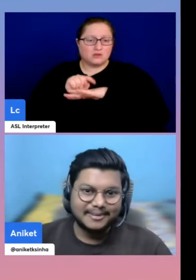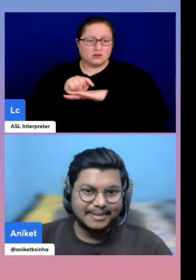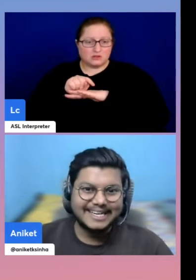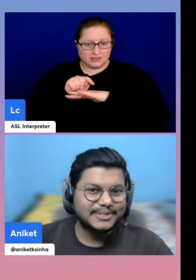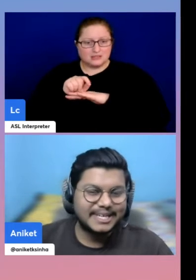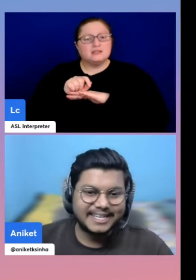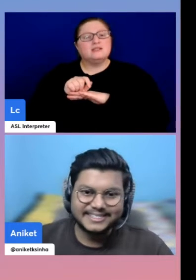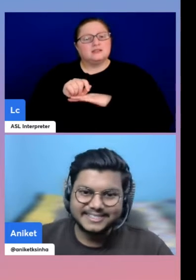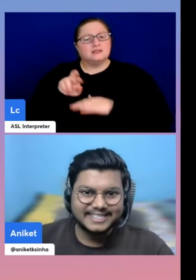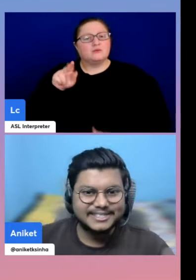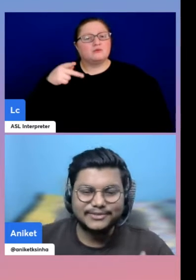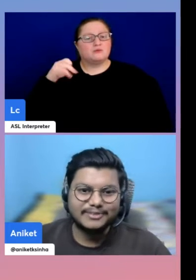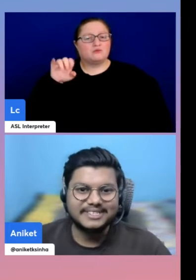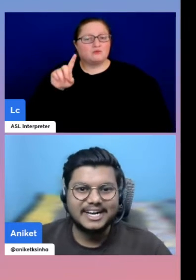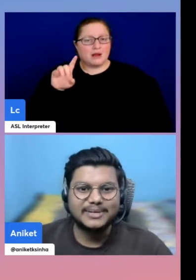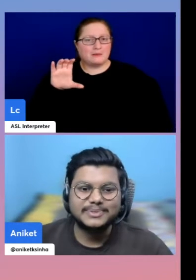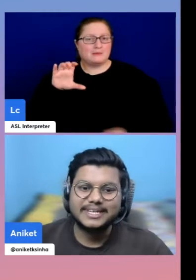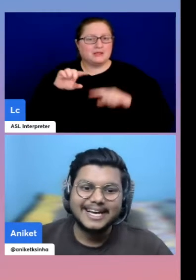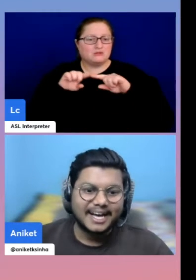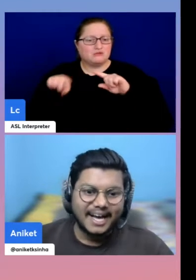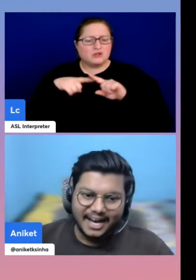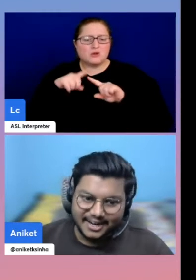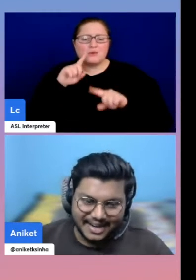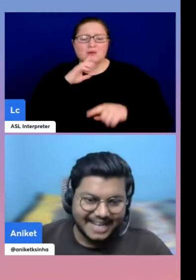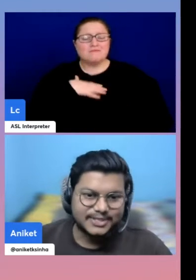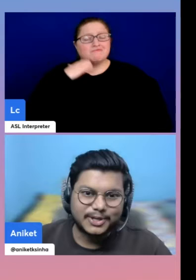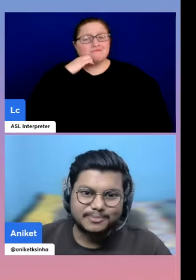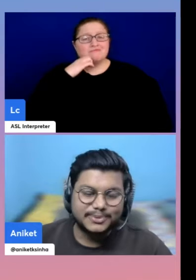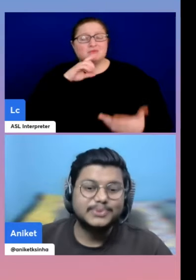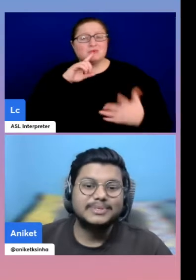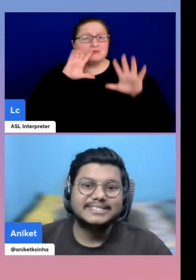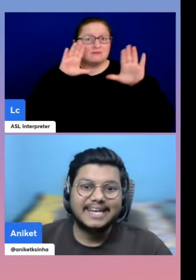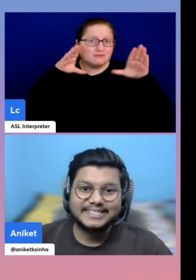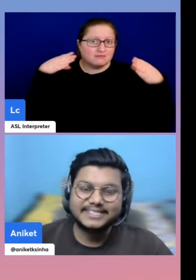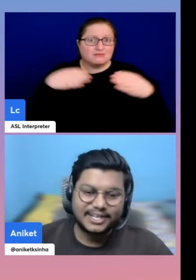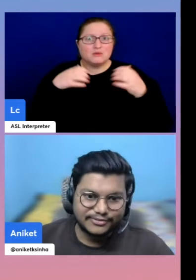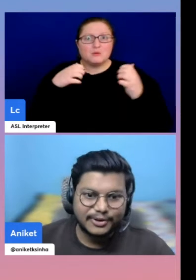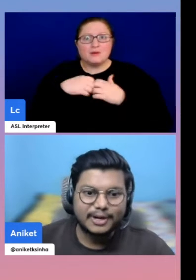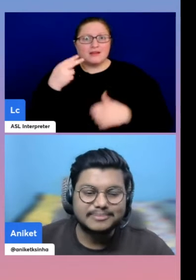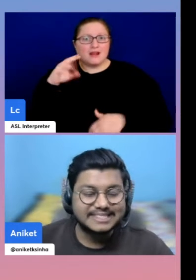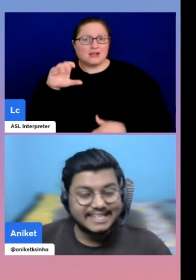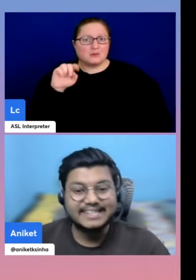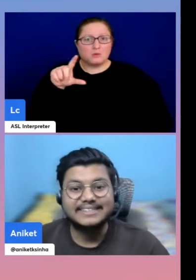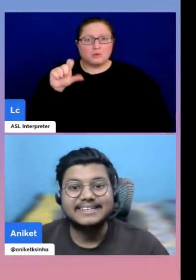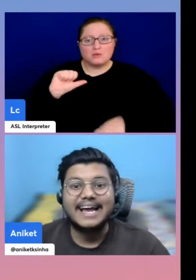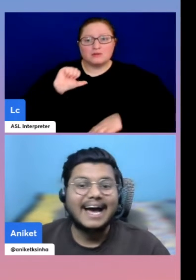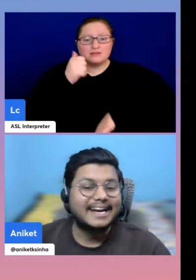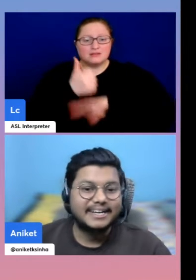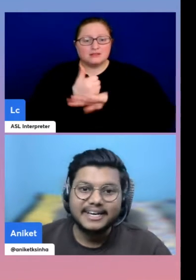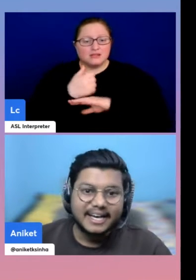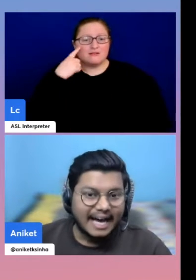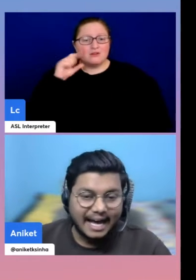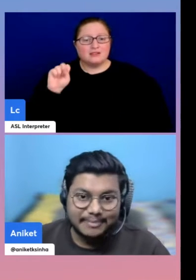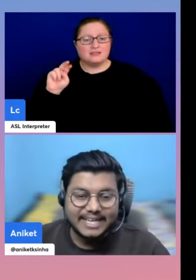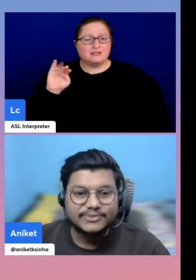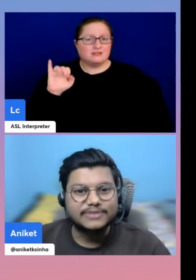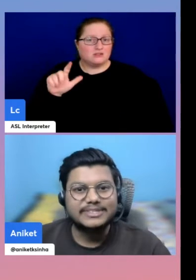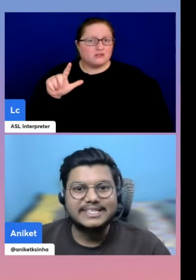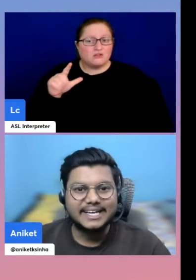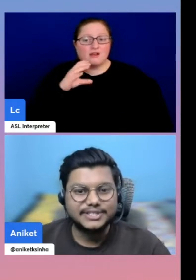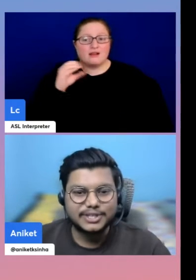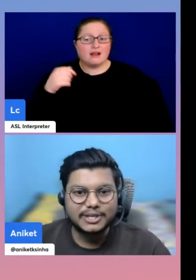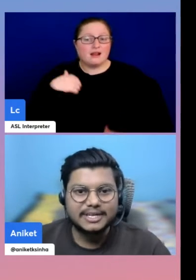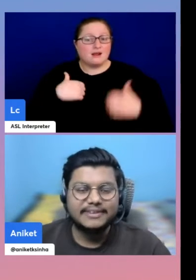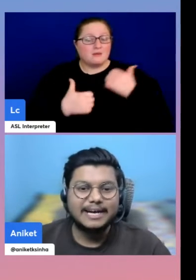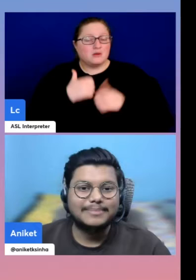and my day to day just revolves around HashiCorp tools, that is Terraform, Sentinel, and I mainly work with